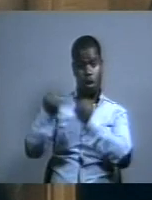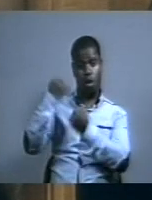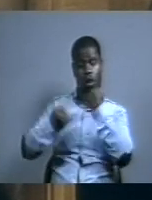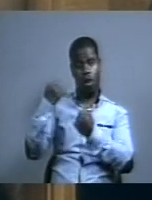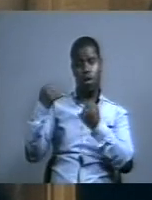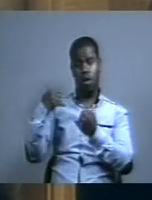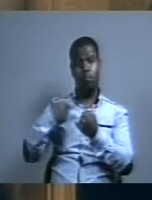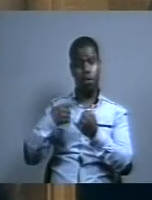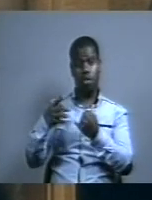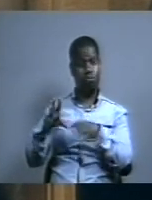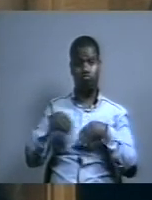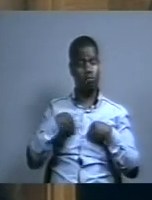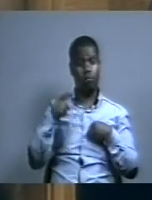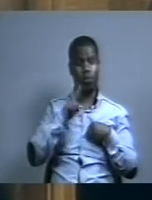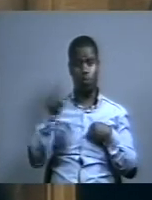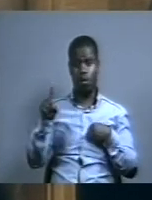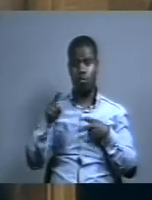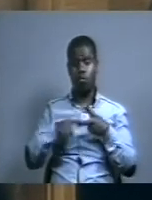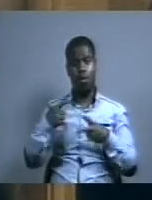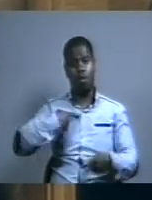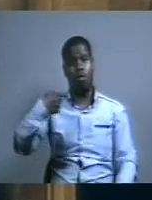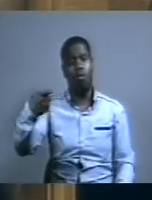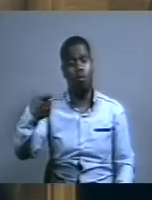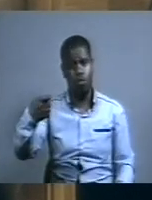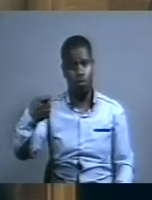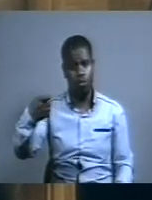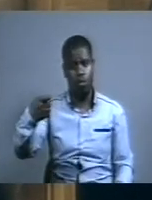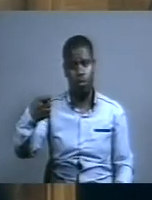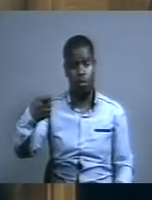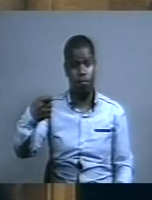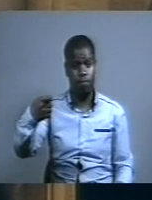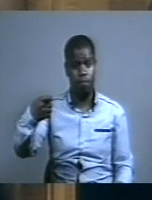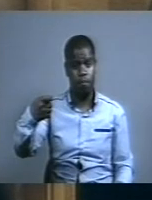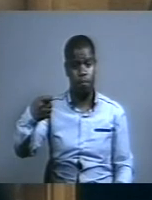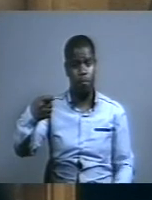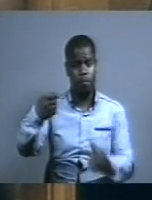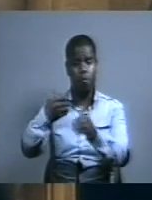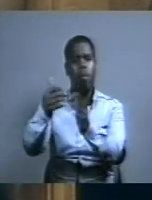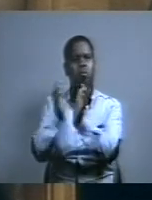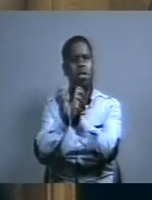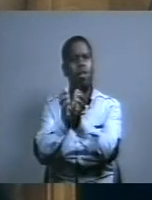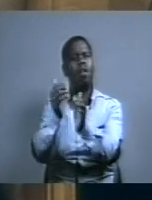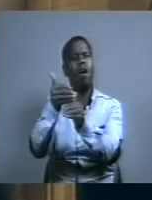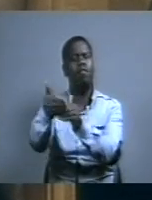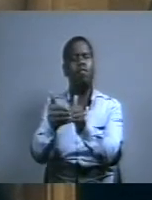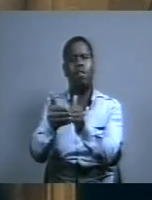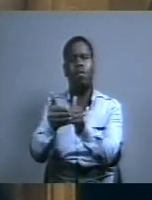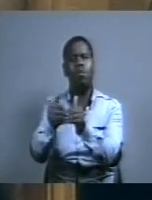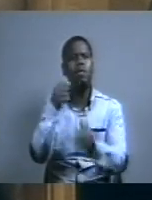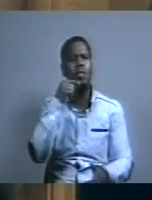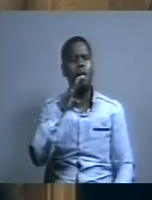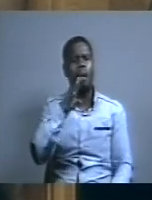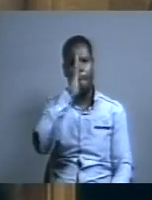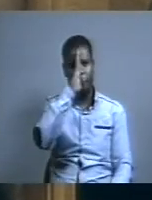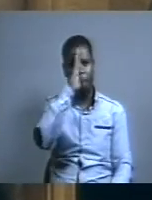Honourable Member also called me after a meeting, a portfolio meeting. He called me a bitch. So